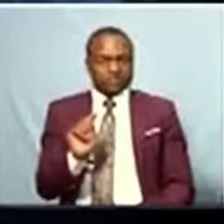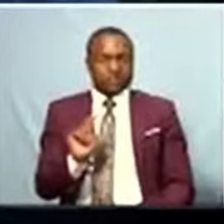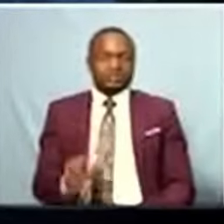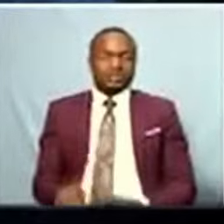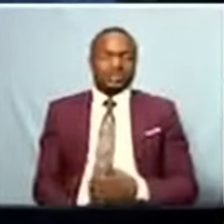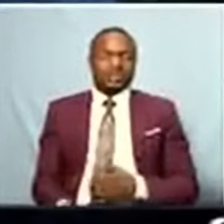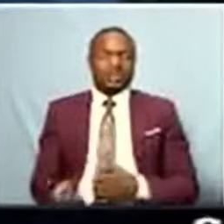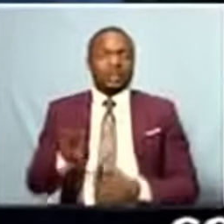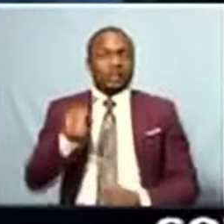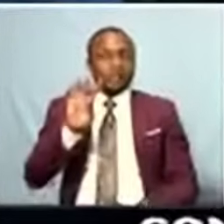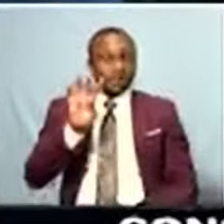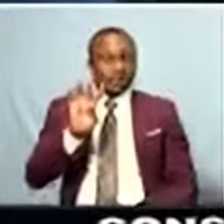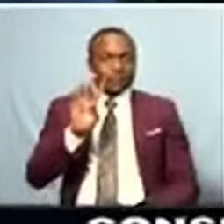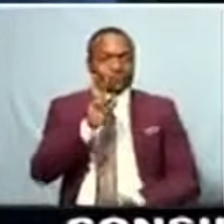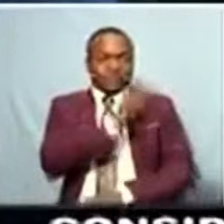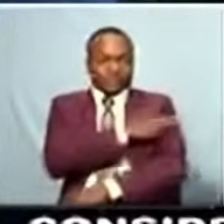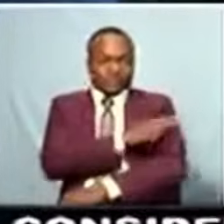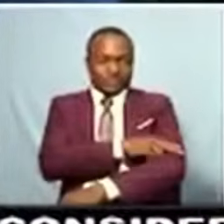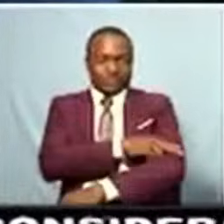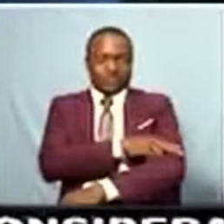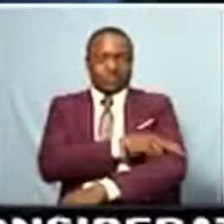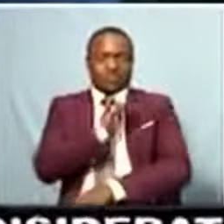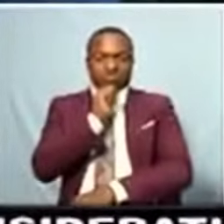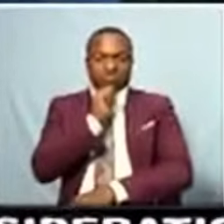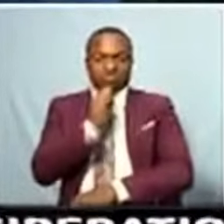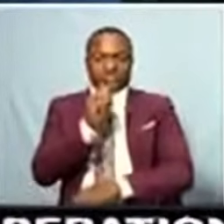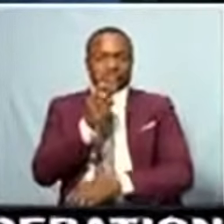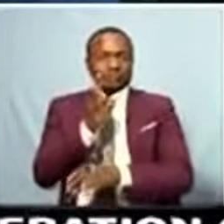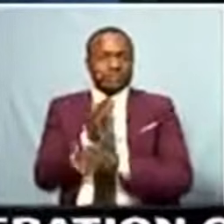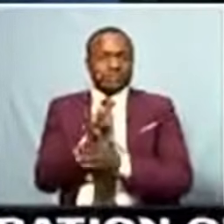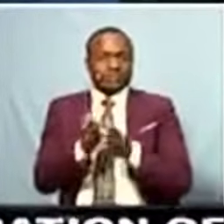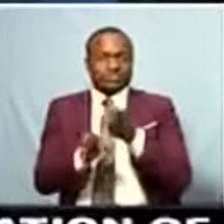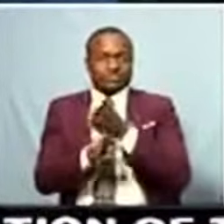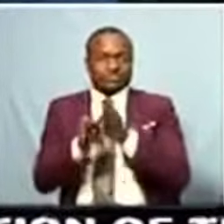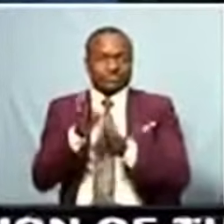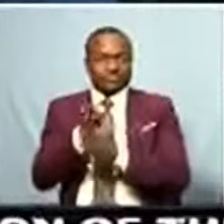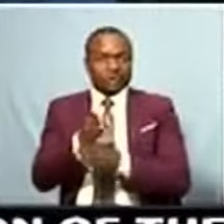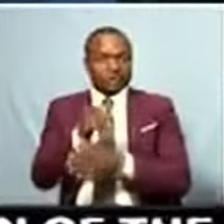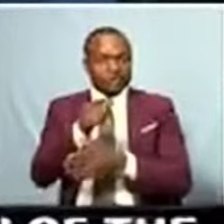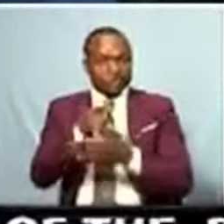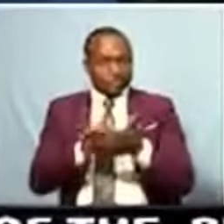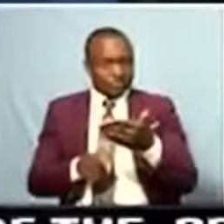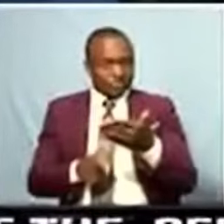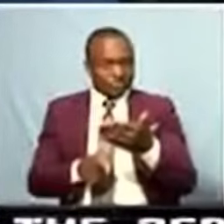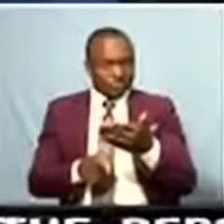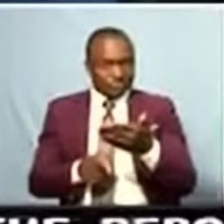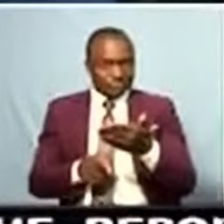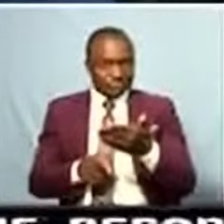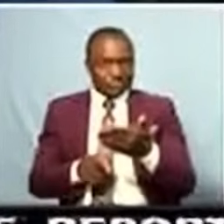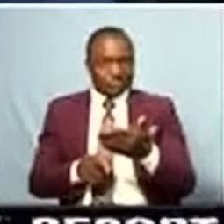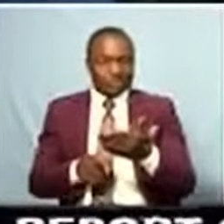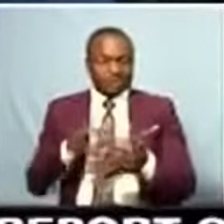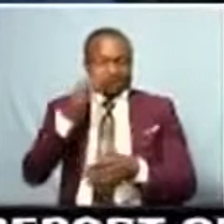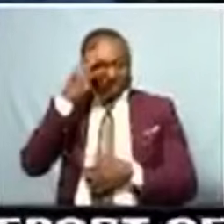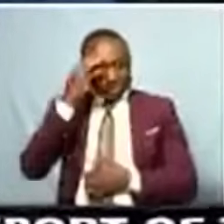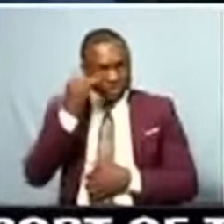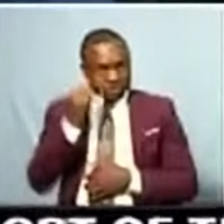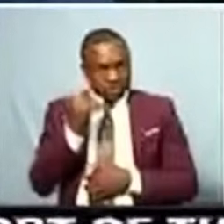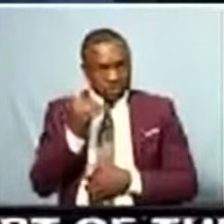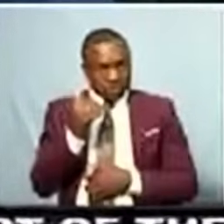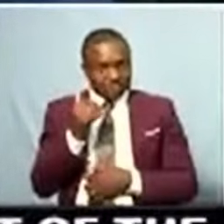and 4 hospitals won't be built. It's, what is the, first of all, why is